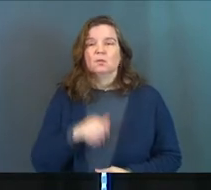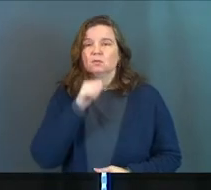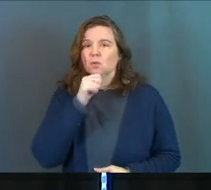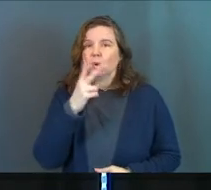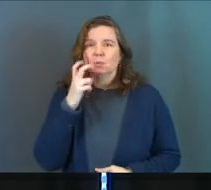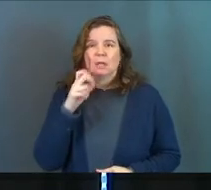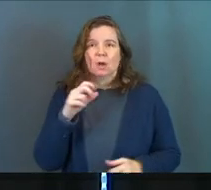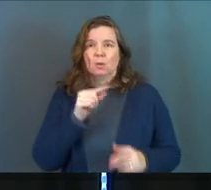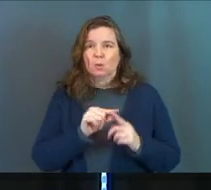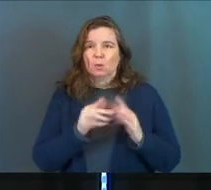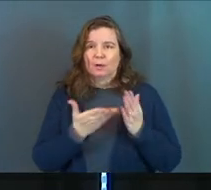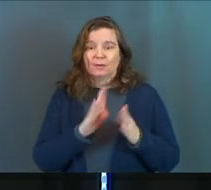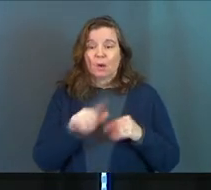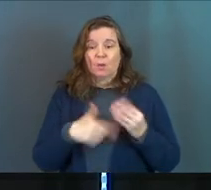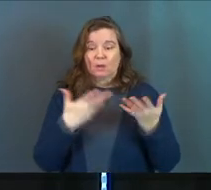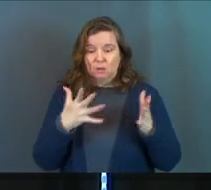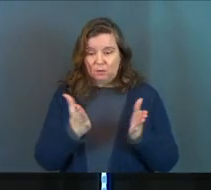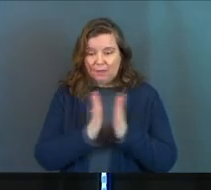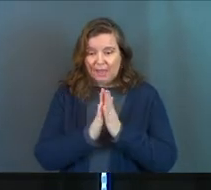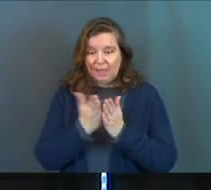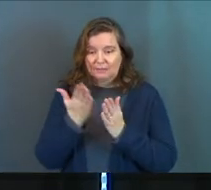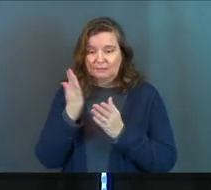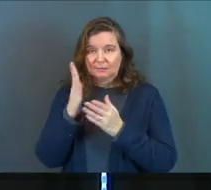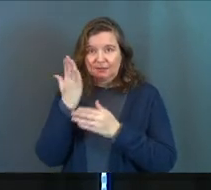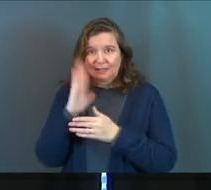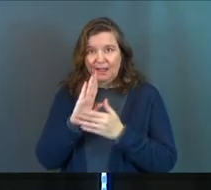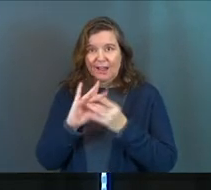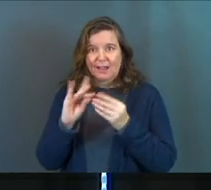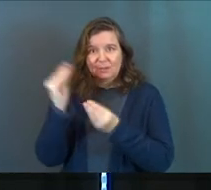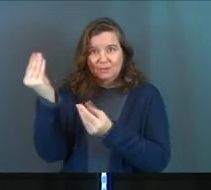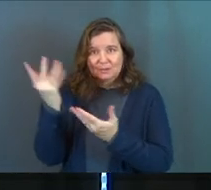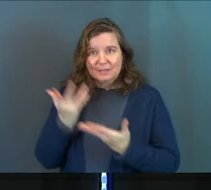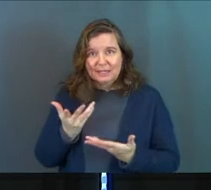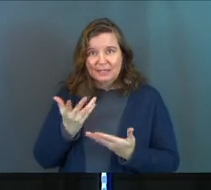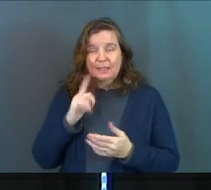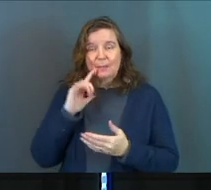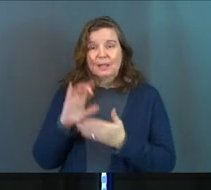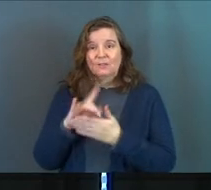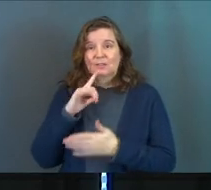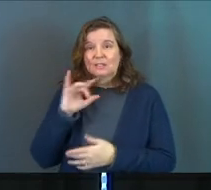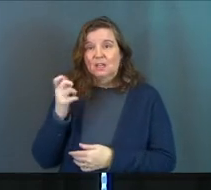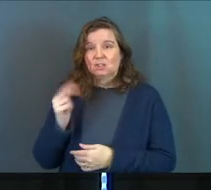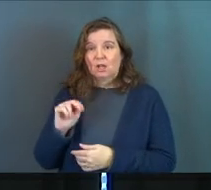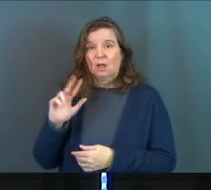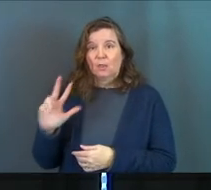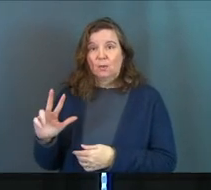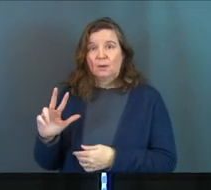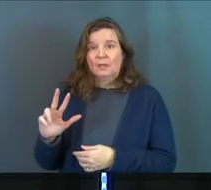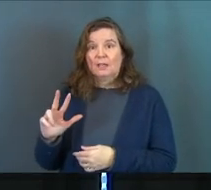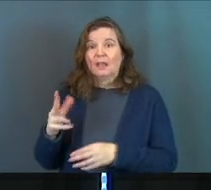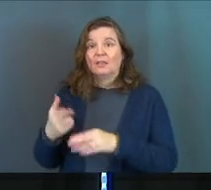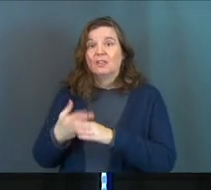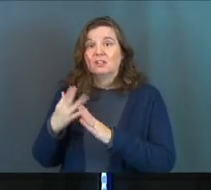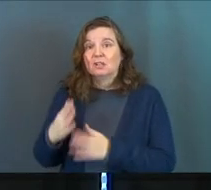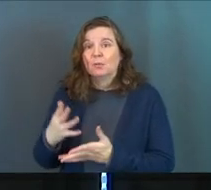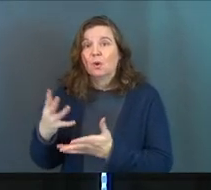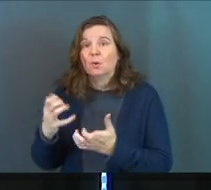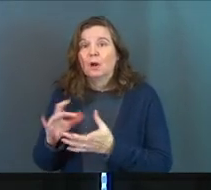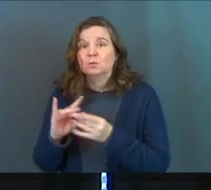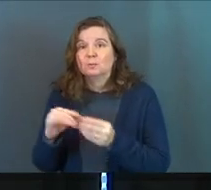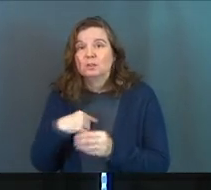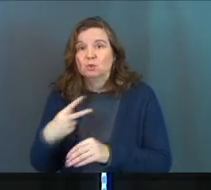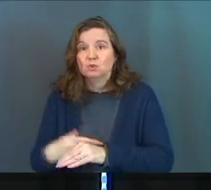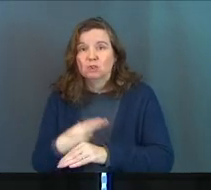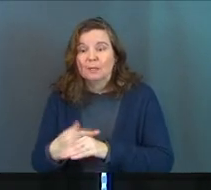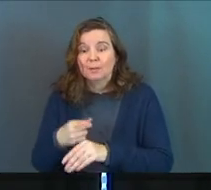Don't doubt the word of God when you've asked God to speak. Believe what he said in John 3, that the shepherd wants to speak